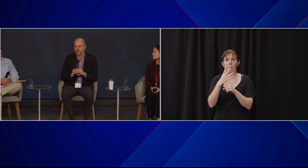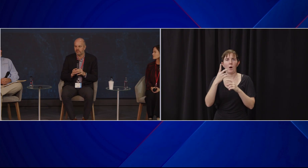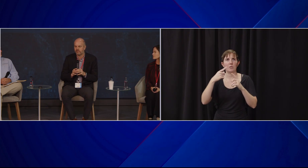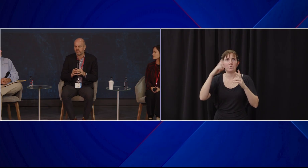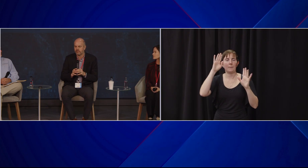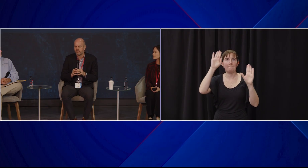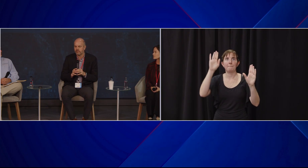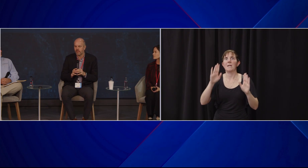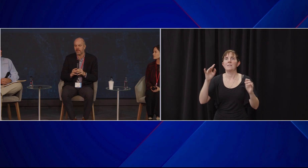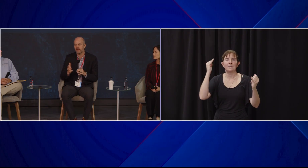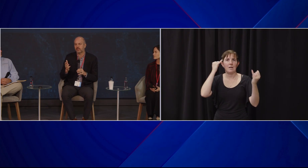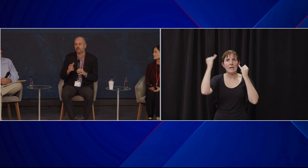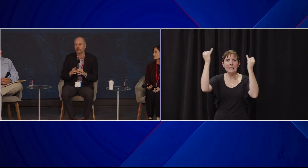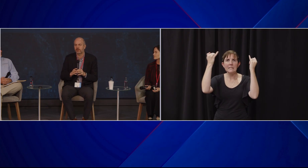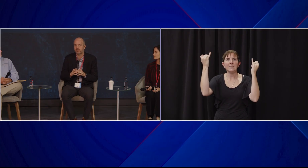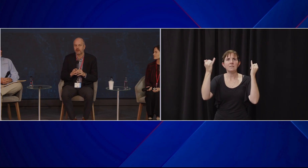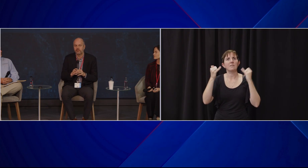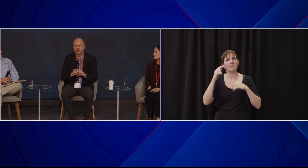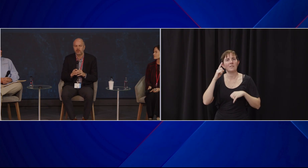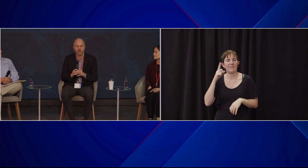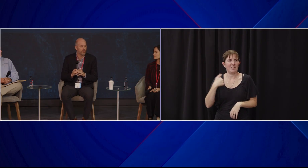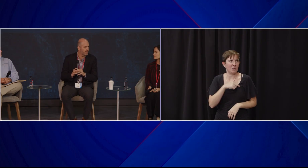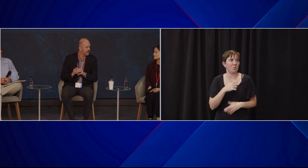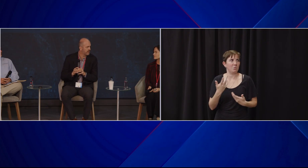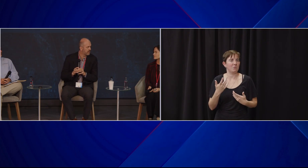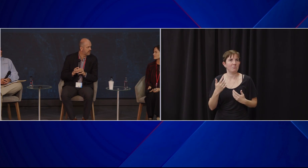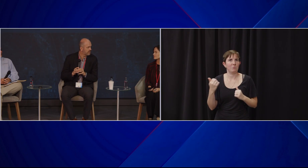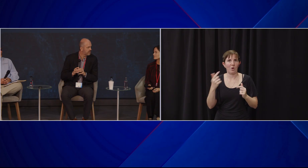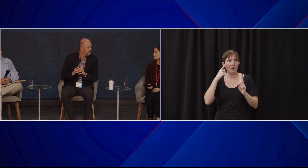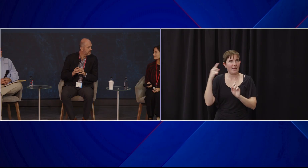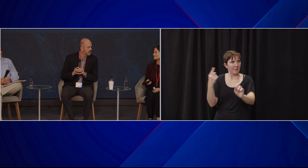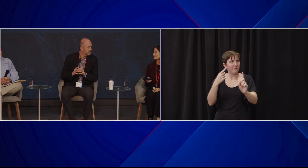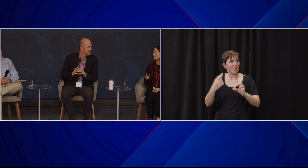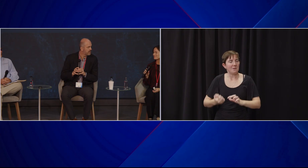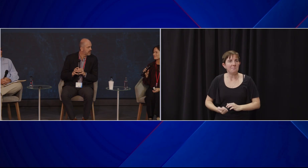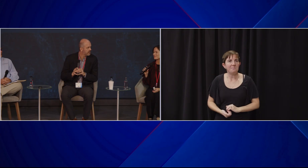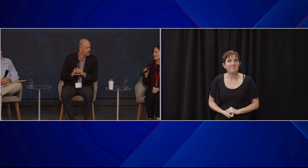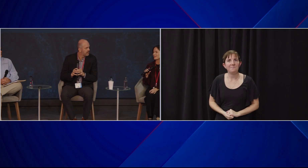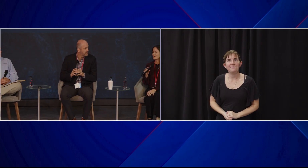and I think that's what we're aiming for.